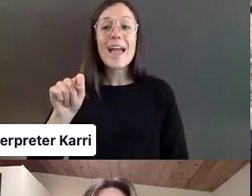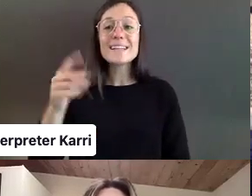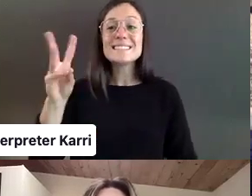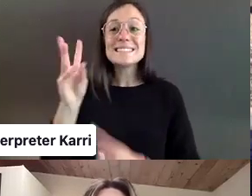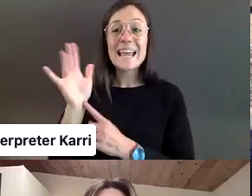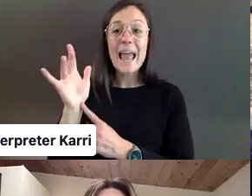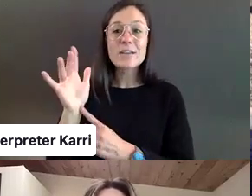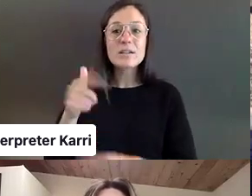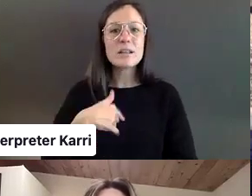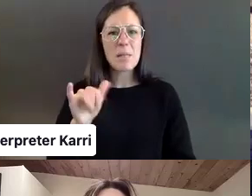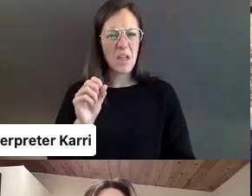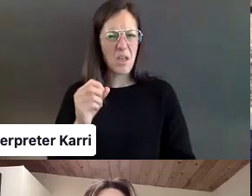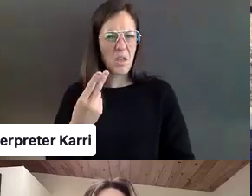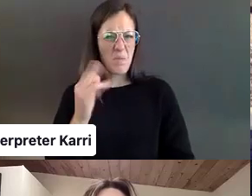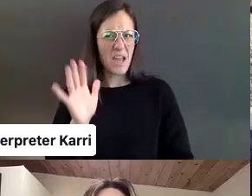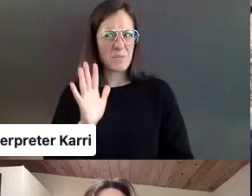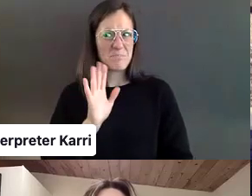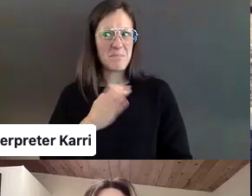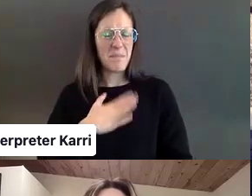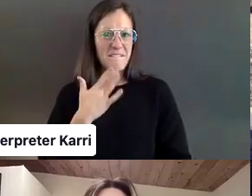like, ooh, that was like a favorite.